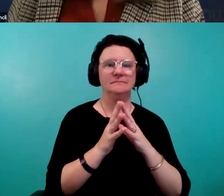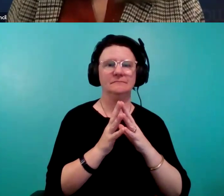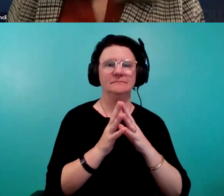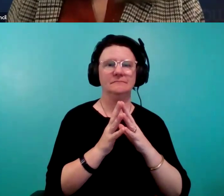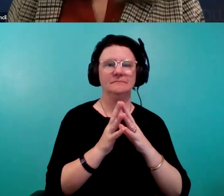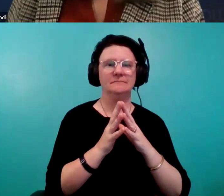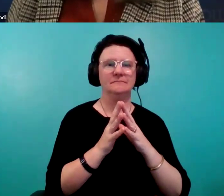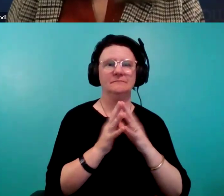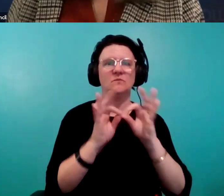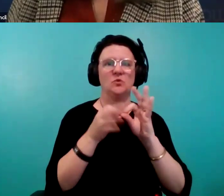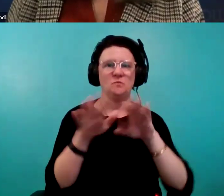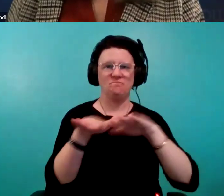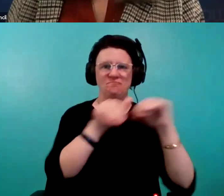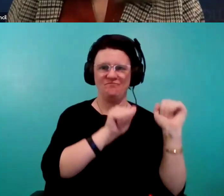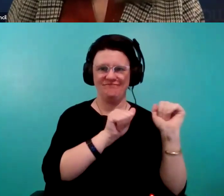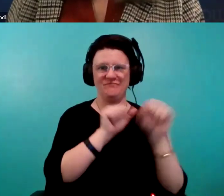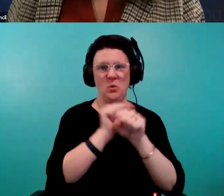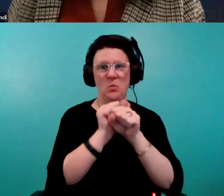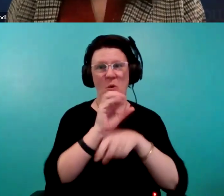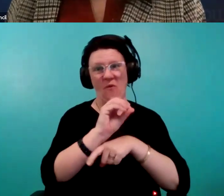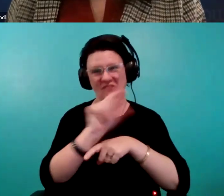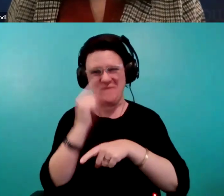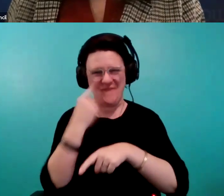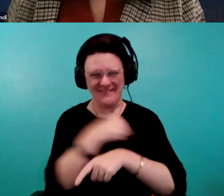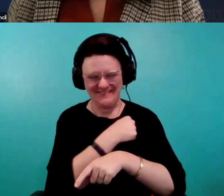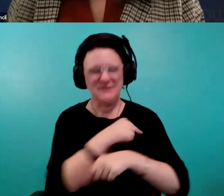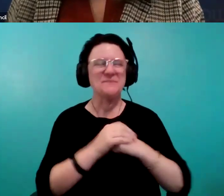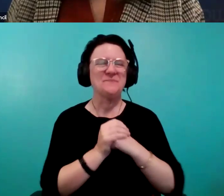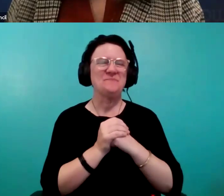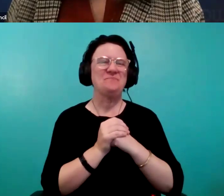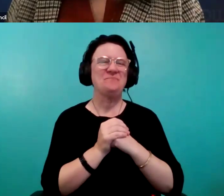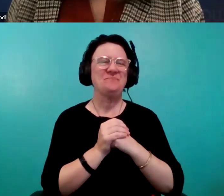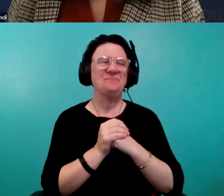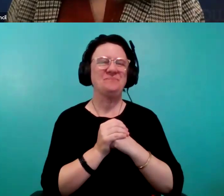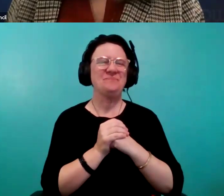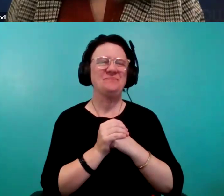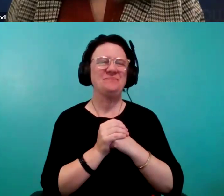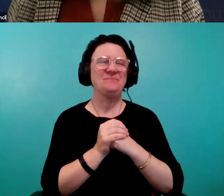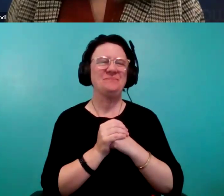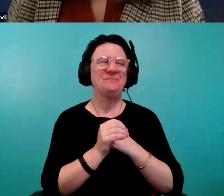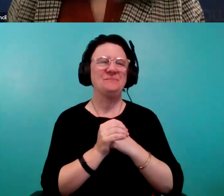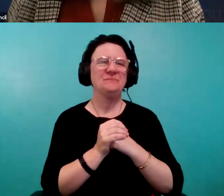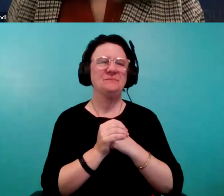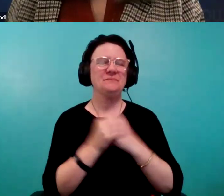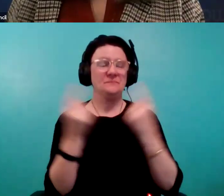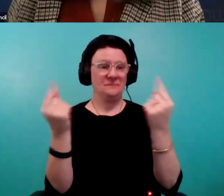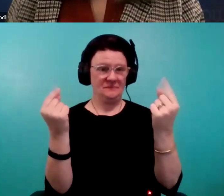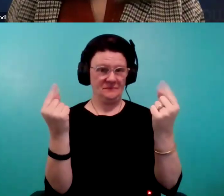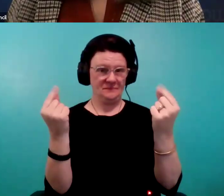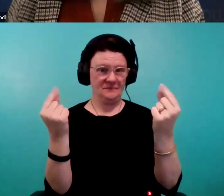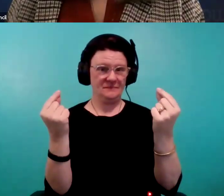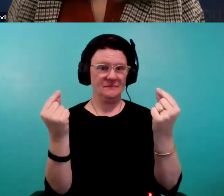We need to let our interpreters go. We're making them work overtime for us. So I think what we're going to do,